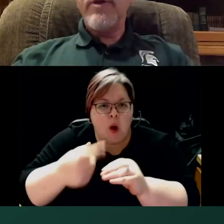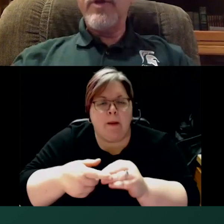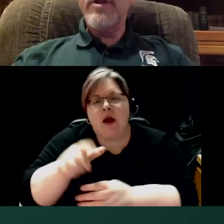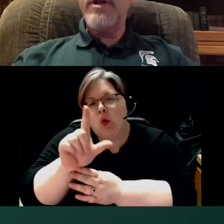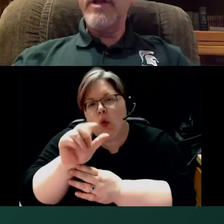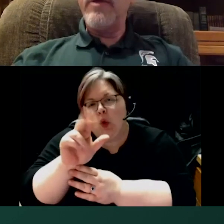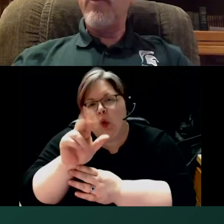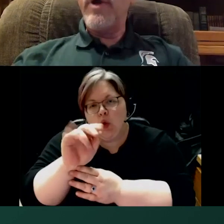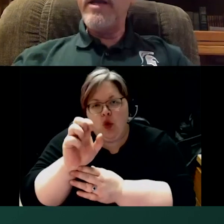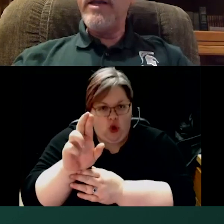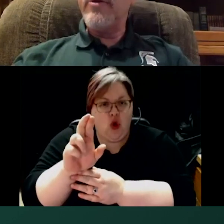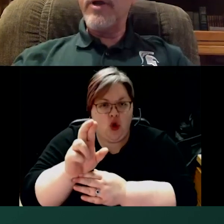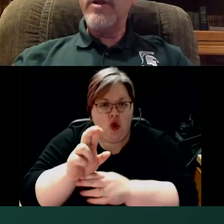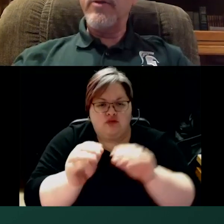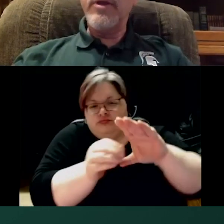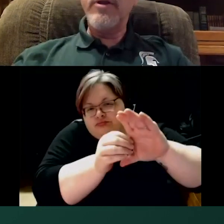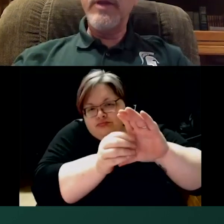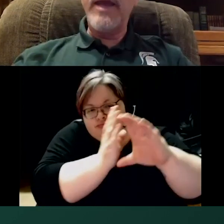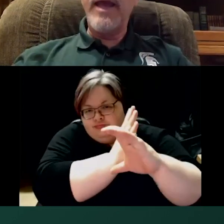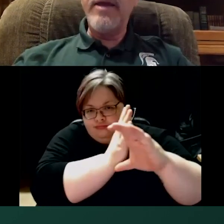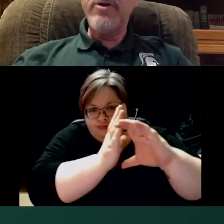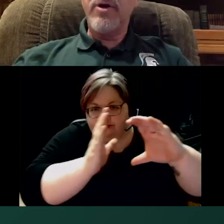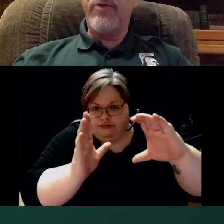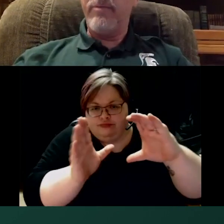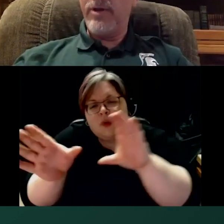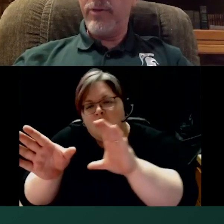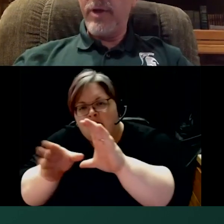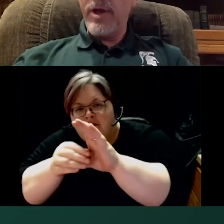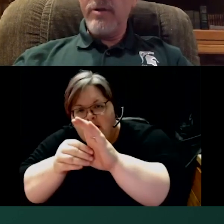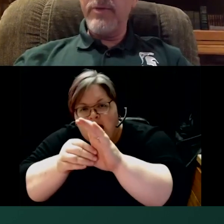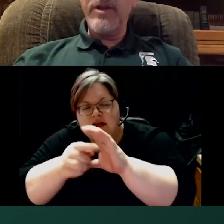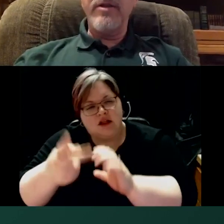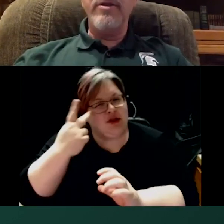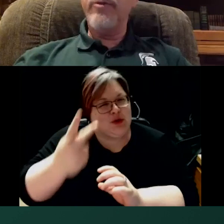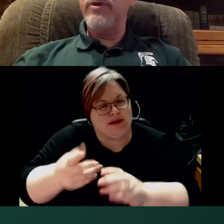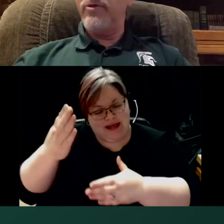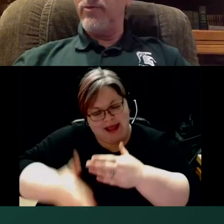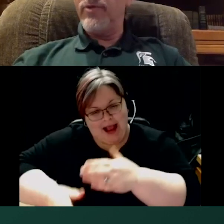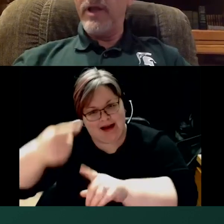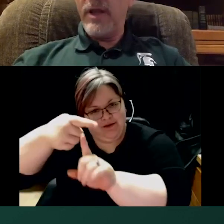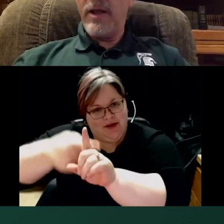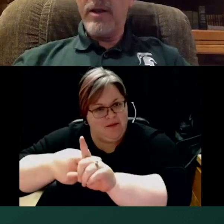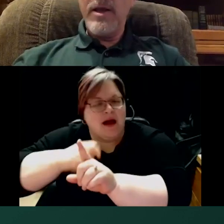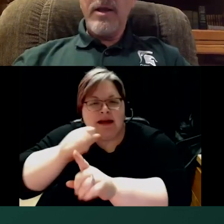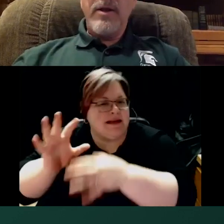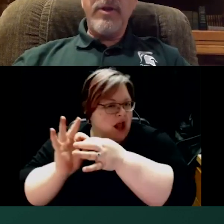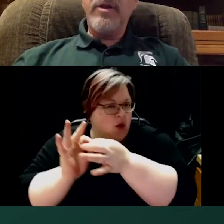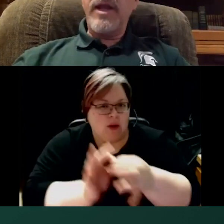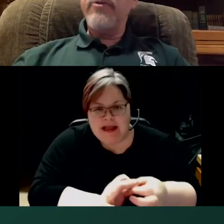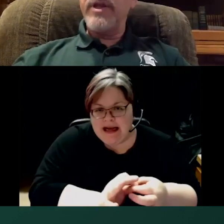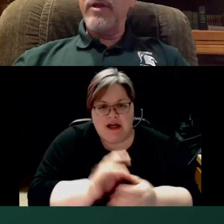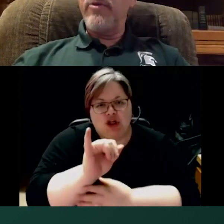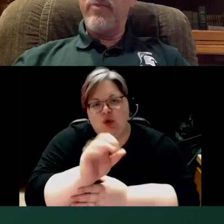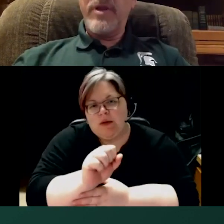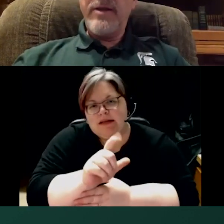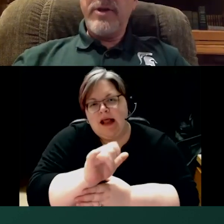know that this is a waning crescent. This is the end of the month. So this has nothing to do with the hilal. This is